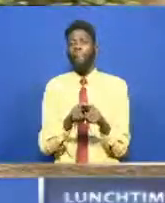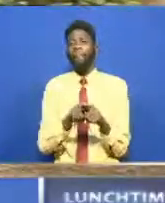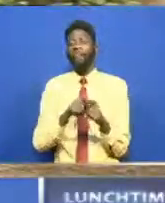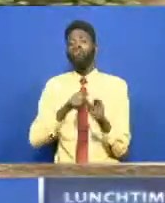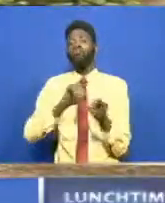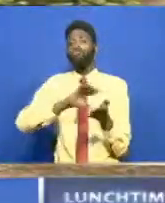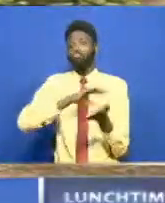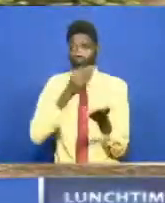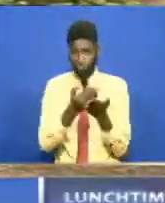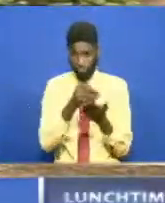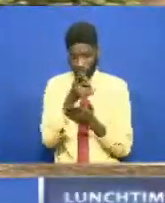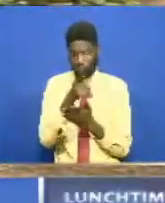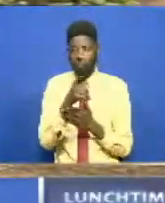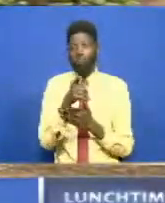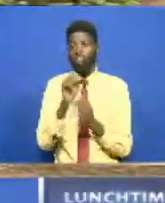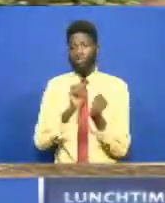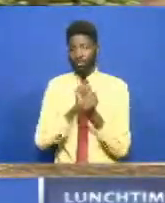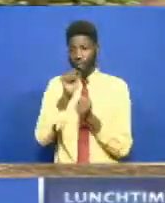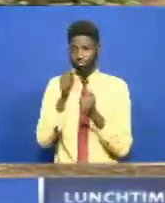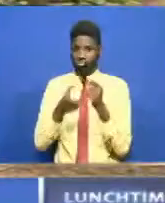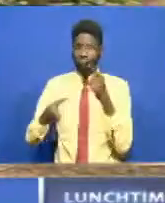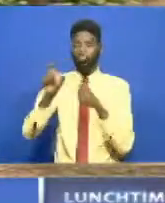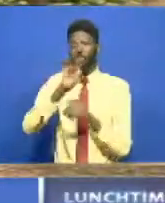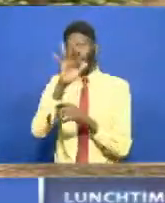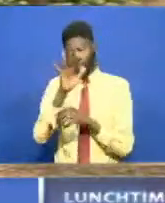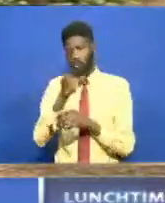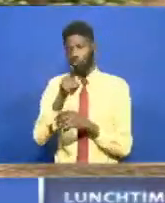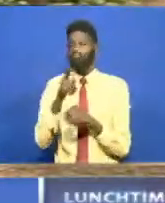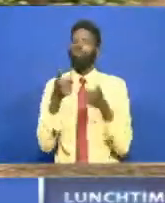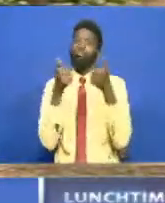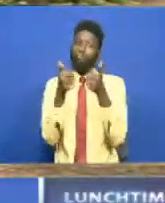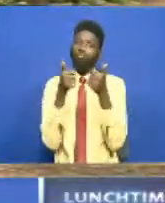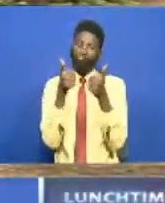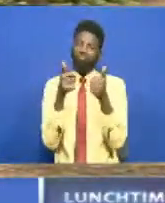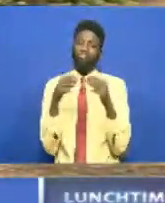or something, which is laudable. So this kind of